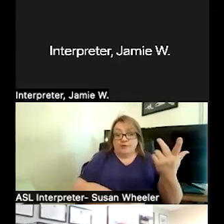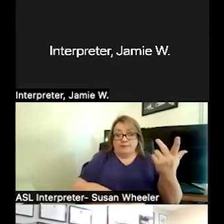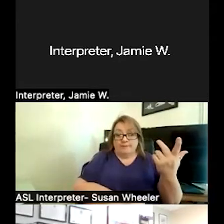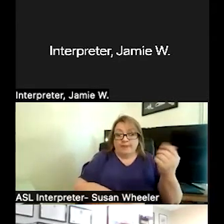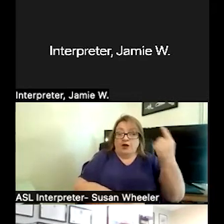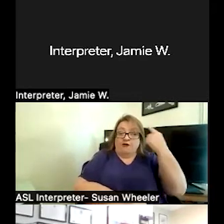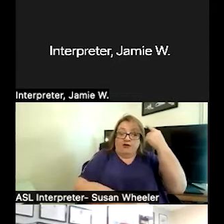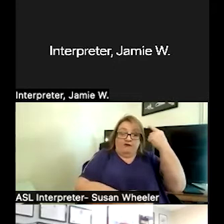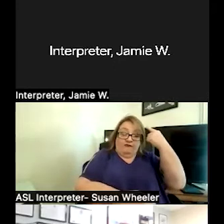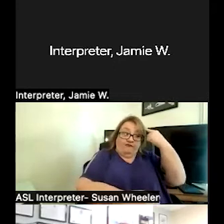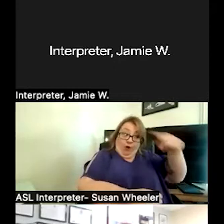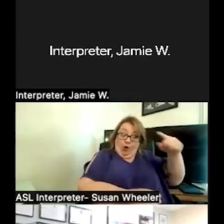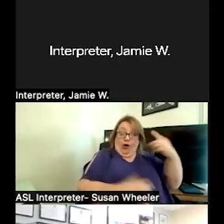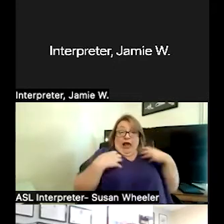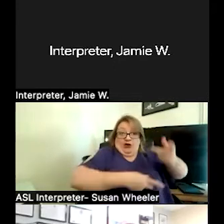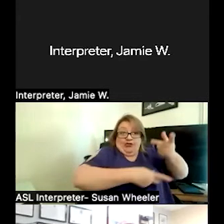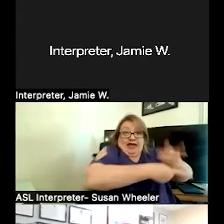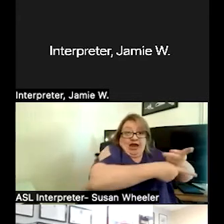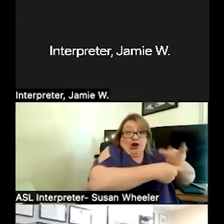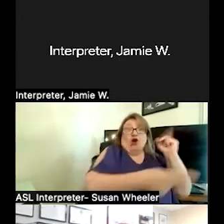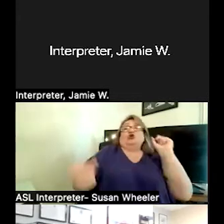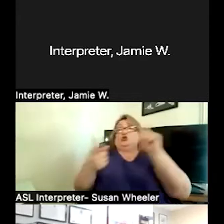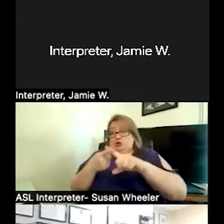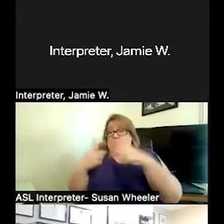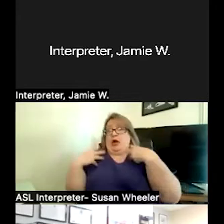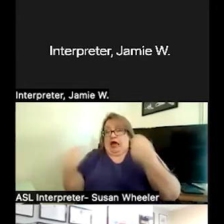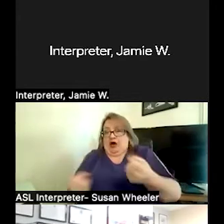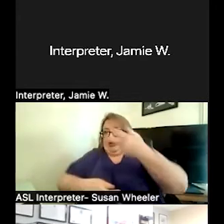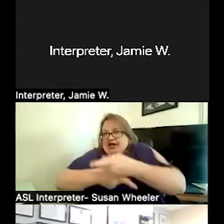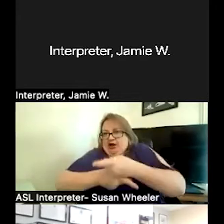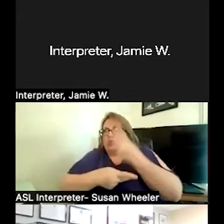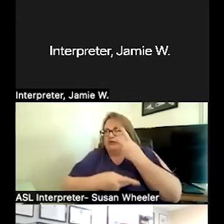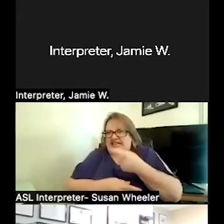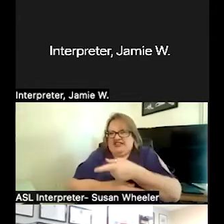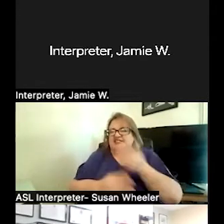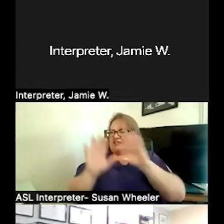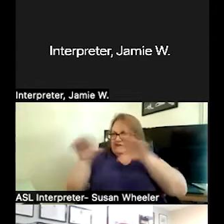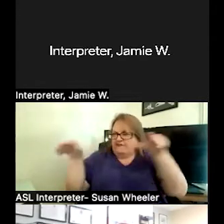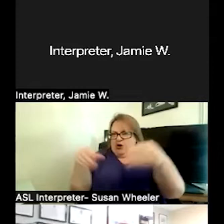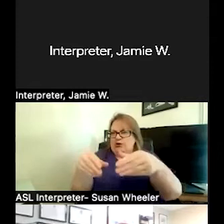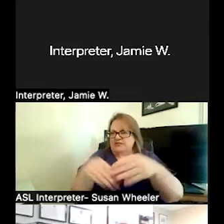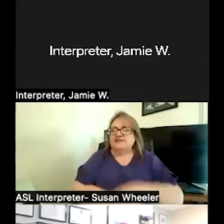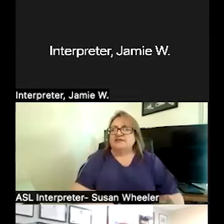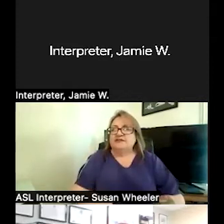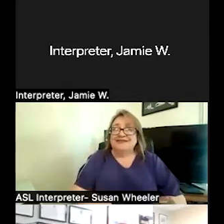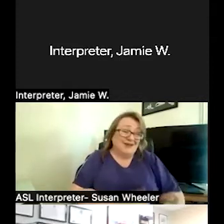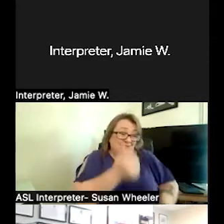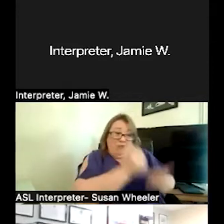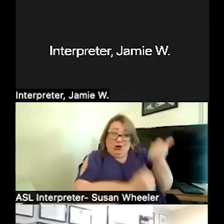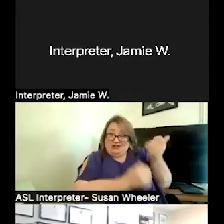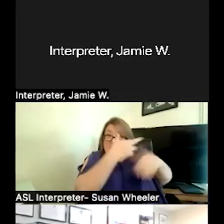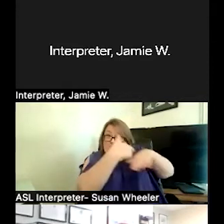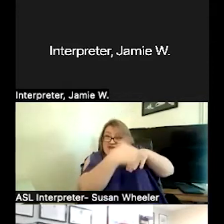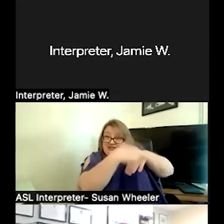healthcare. So you'll see that when you go through the guidebook, that's kind of the focus. Most of the references that are in the guidebook